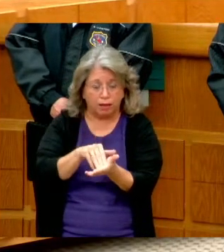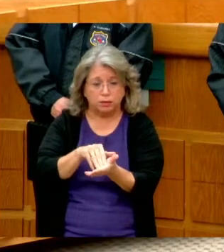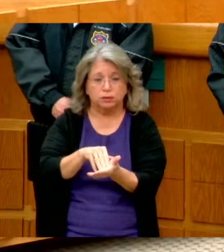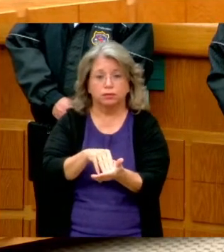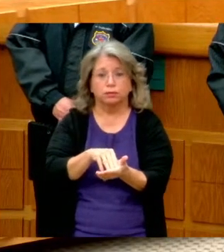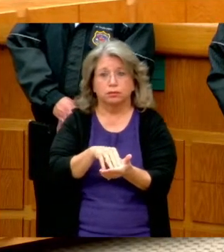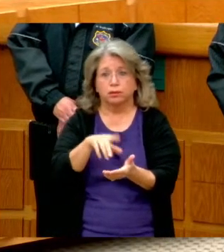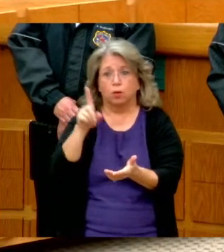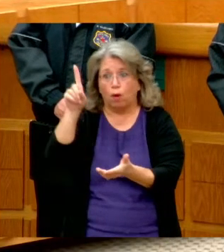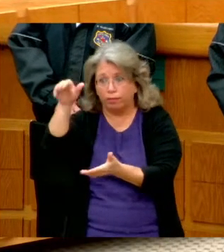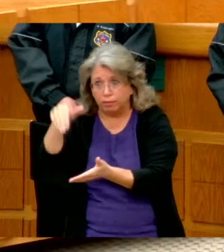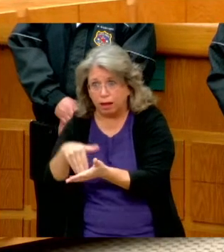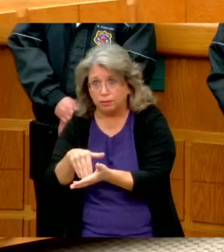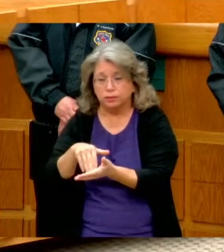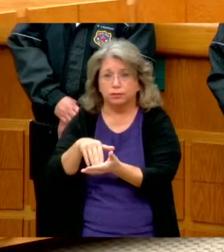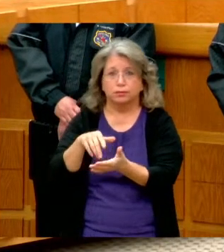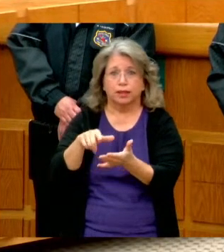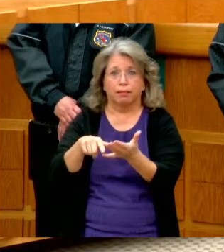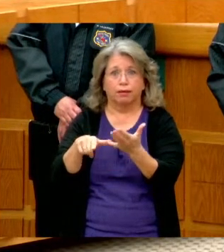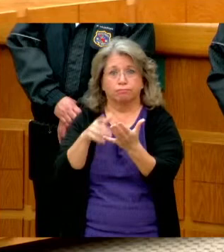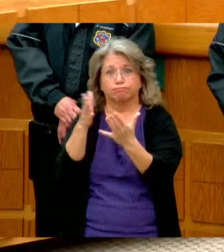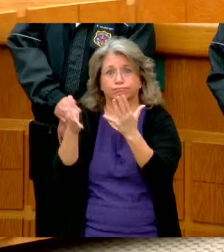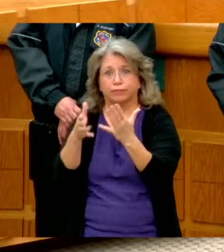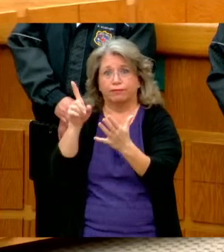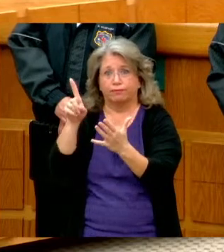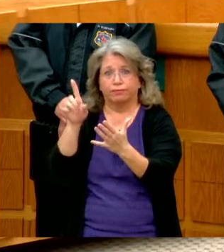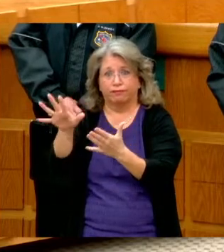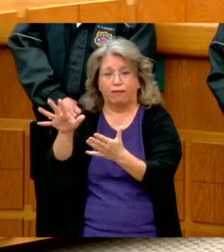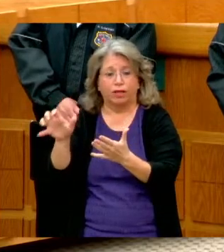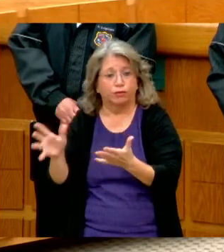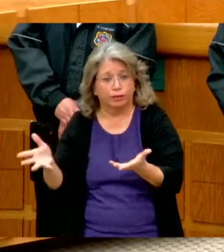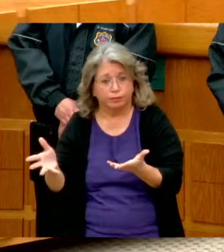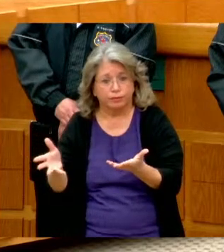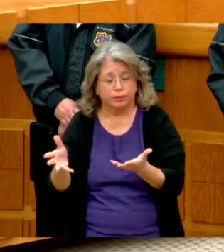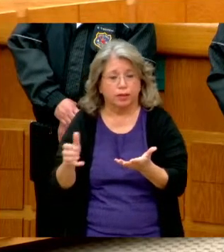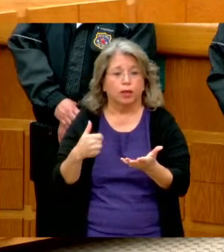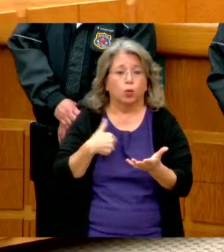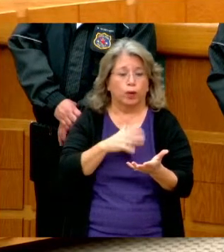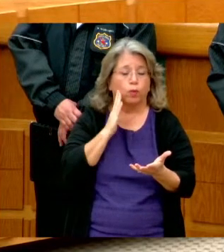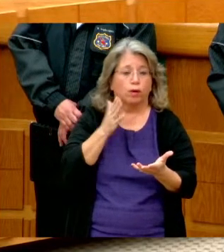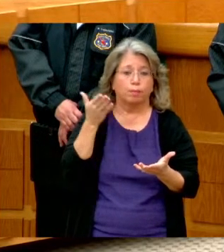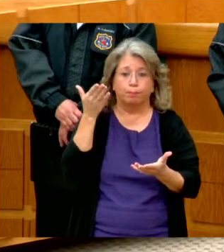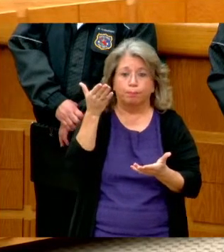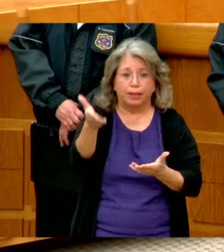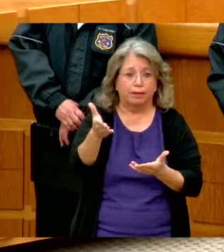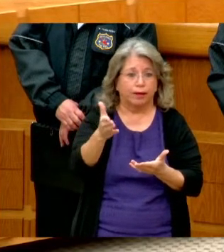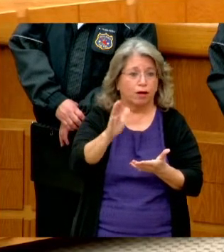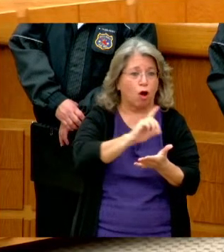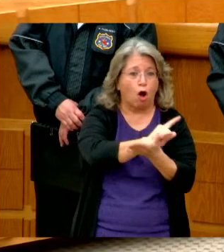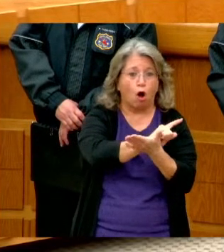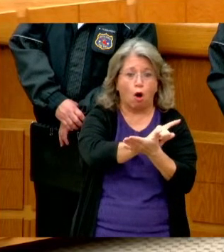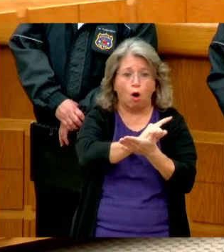1,000, and I guess we'll do the 500 the next day. We're going to be there all week. And we're going to do it in a way